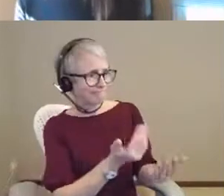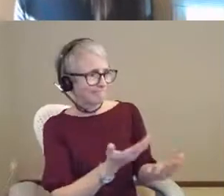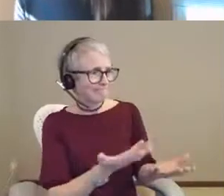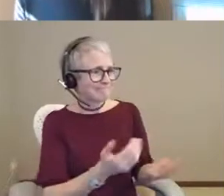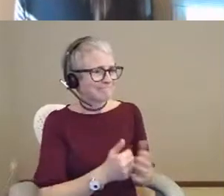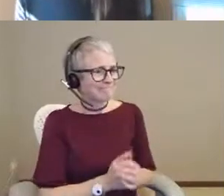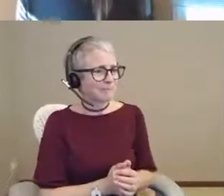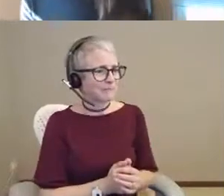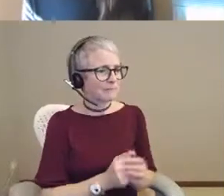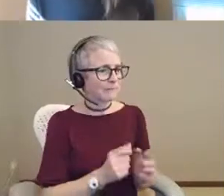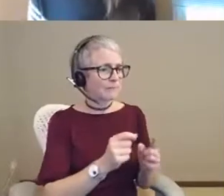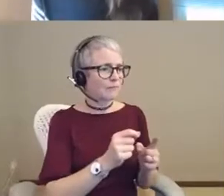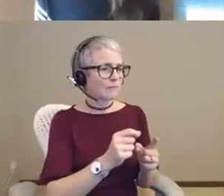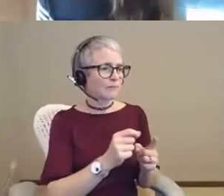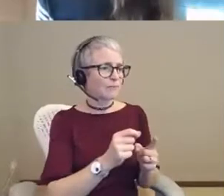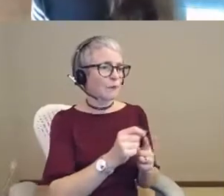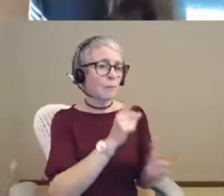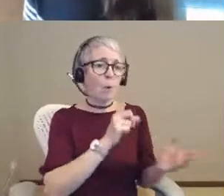start.